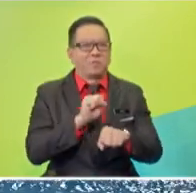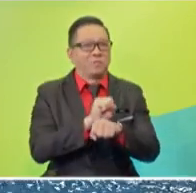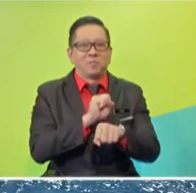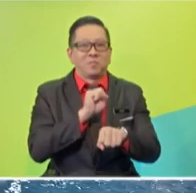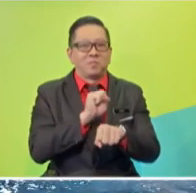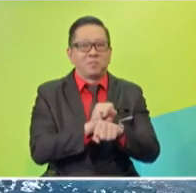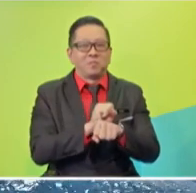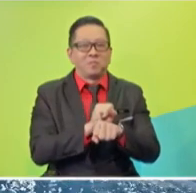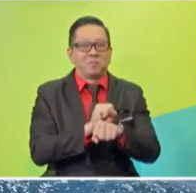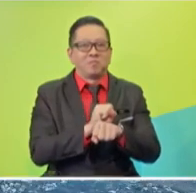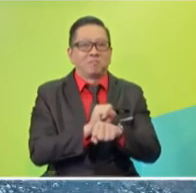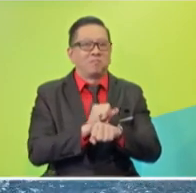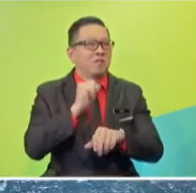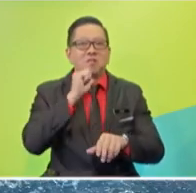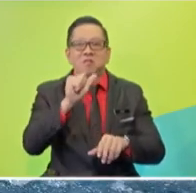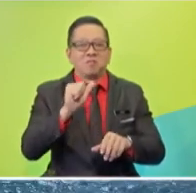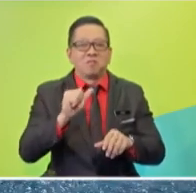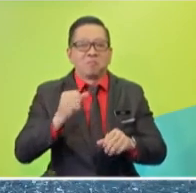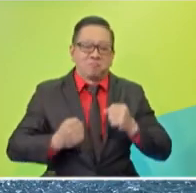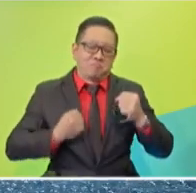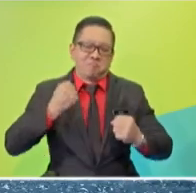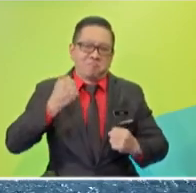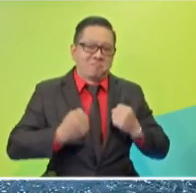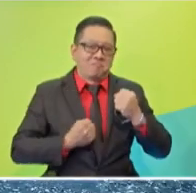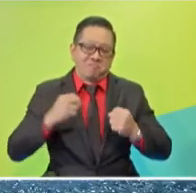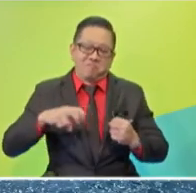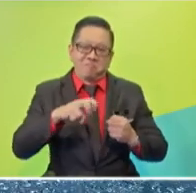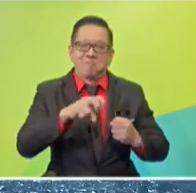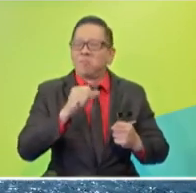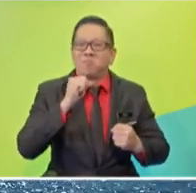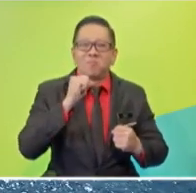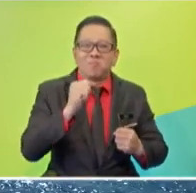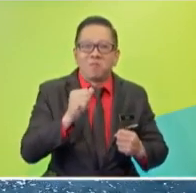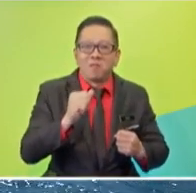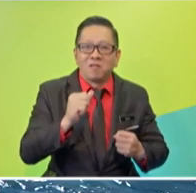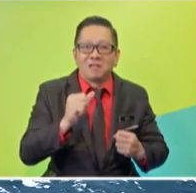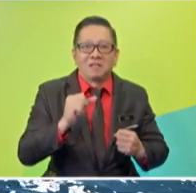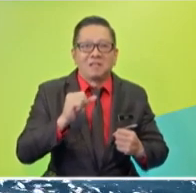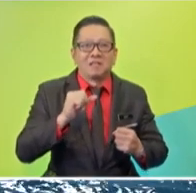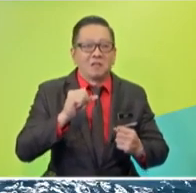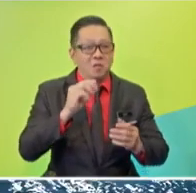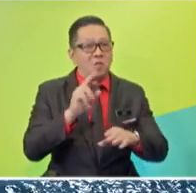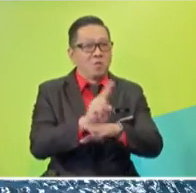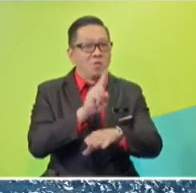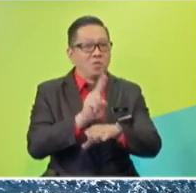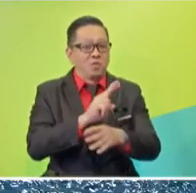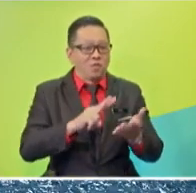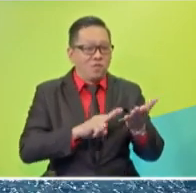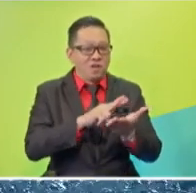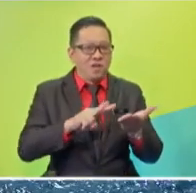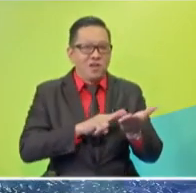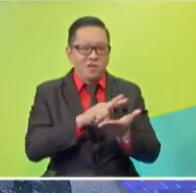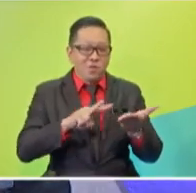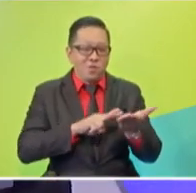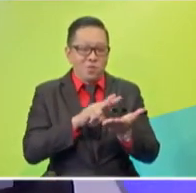doesn't move or doesn't travel, and using that gadget, he's viewing a video or a content and make a review about